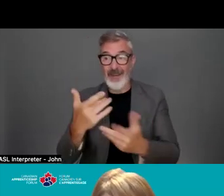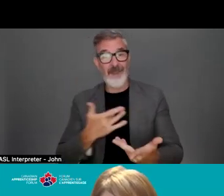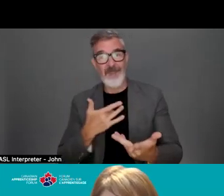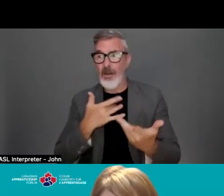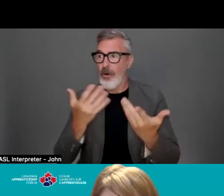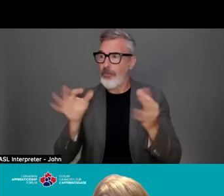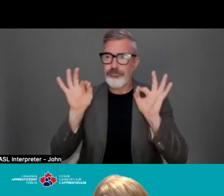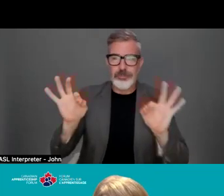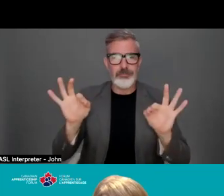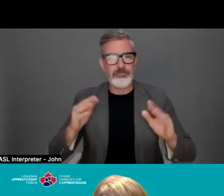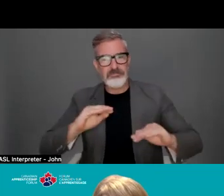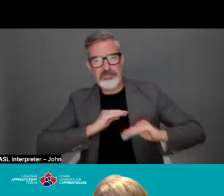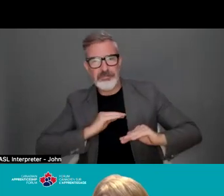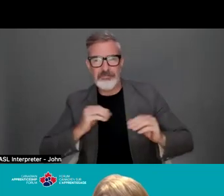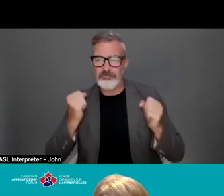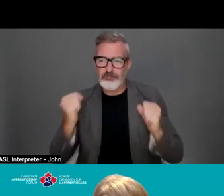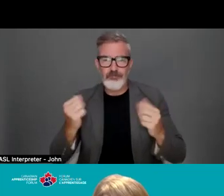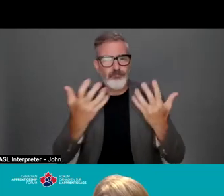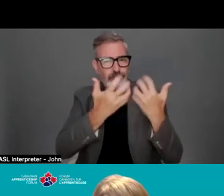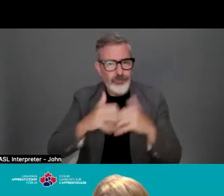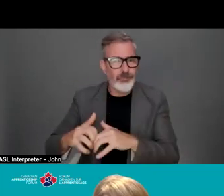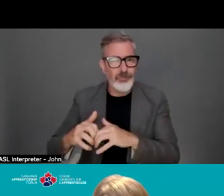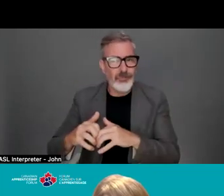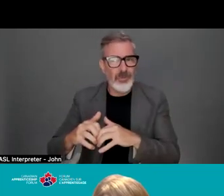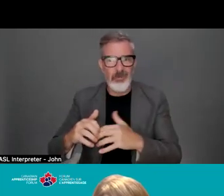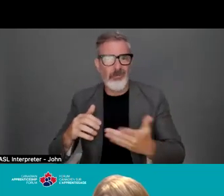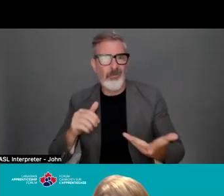This was much lower than apprentices without disabilities.